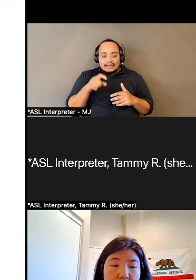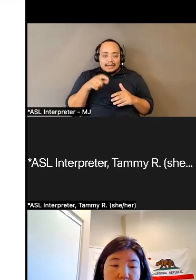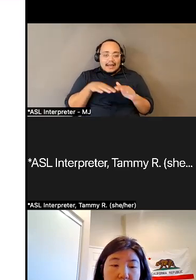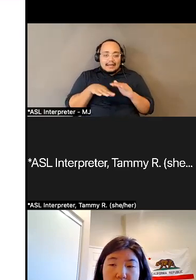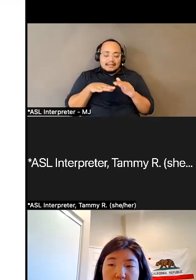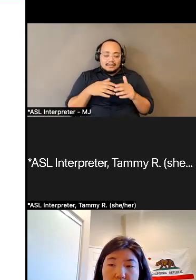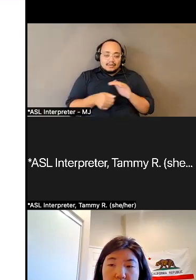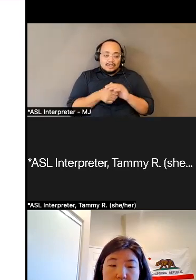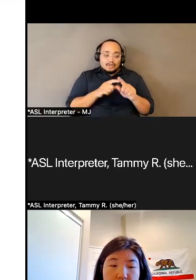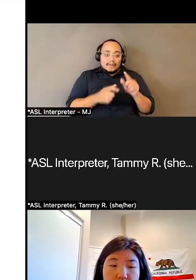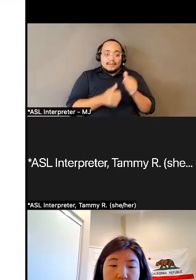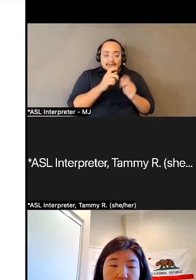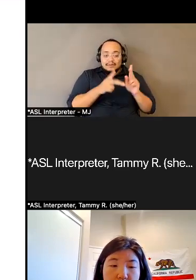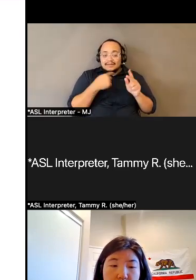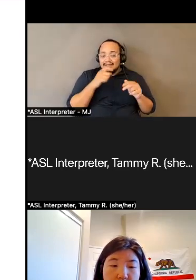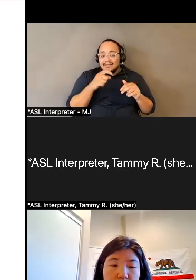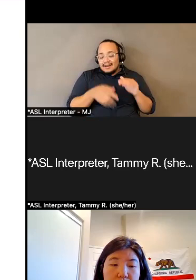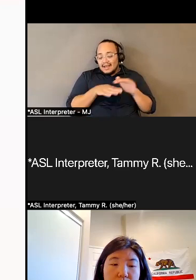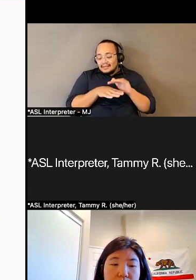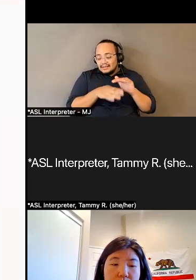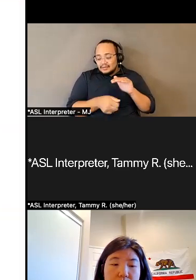housing. Next slide.